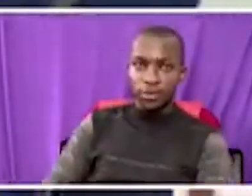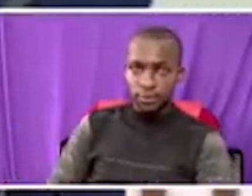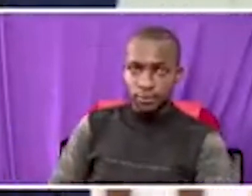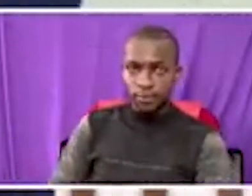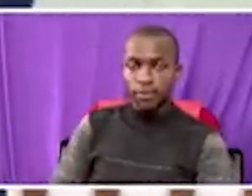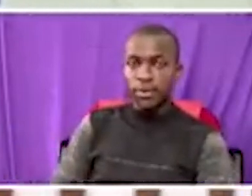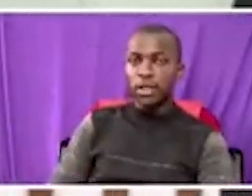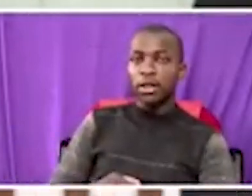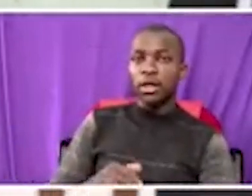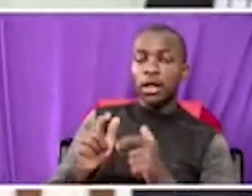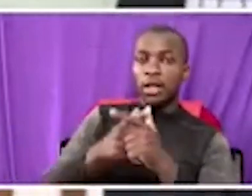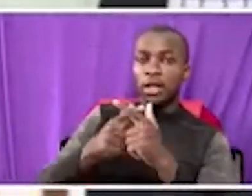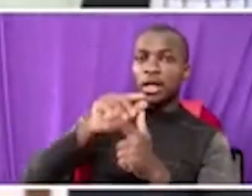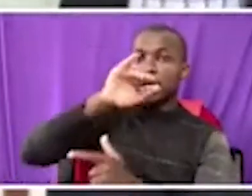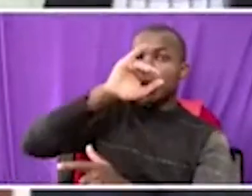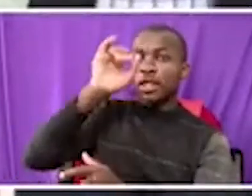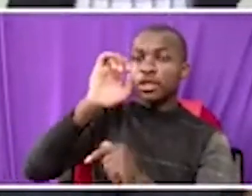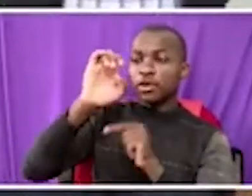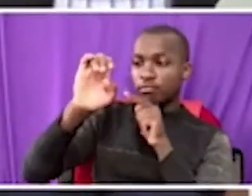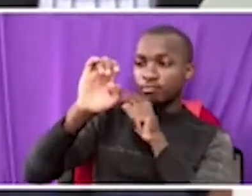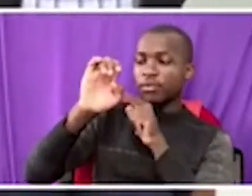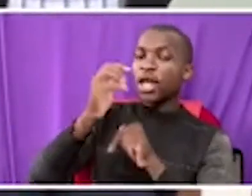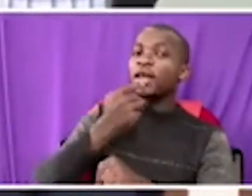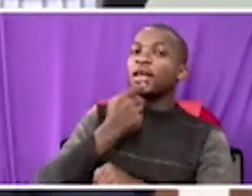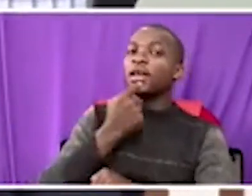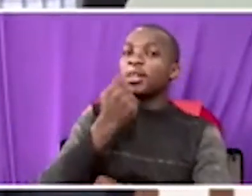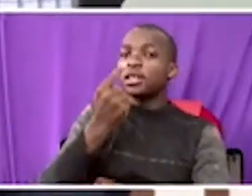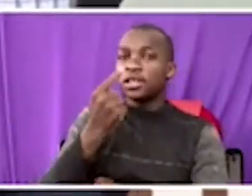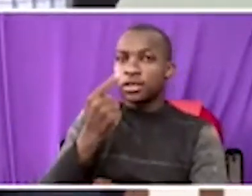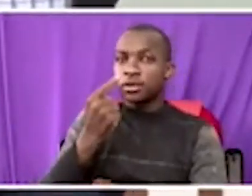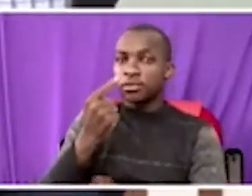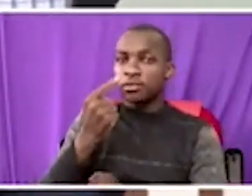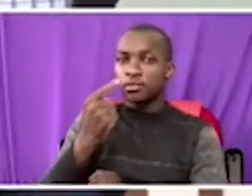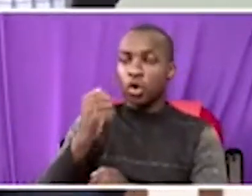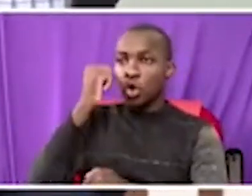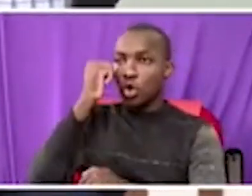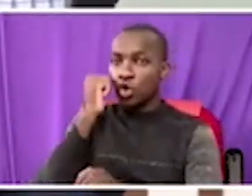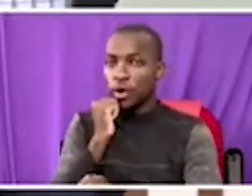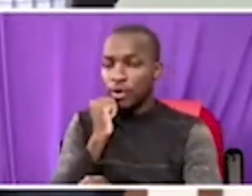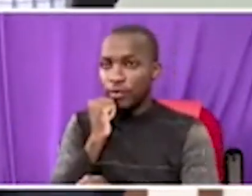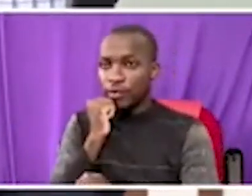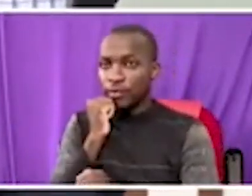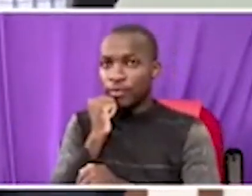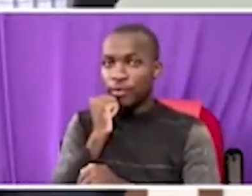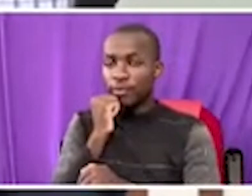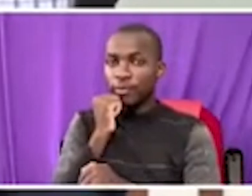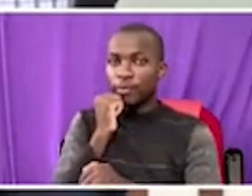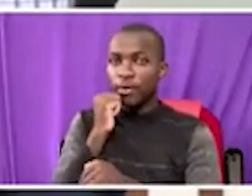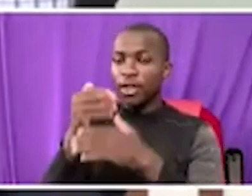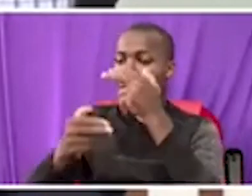And Jephthah tore his robe in grief. When Caiaphas the high priest